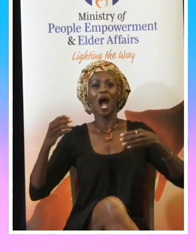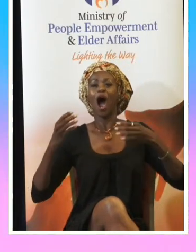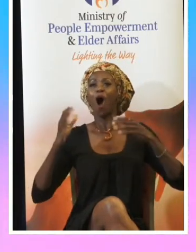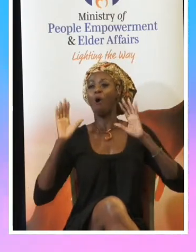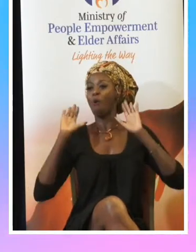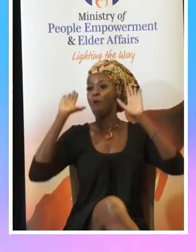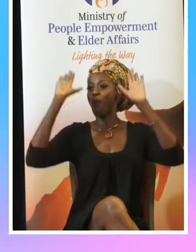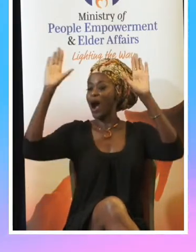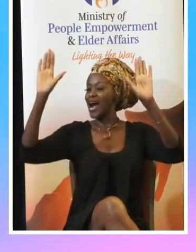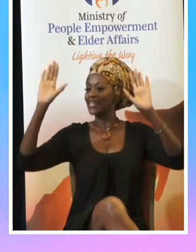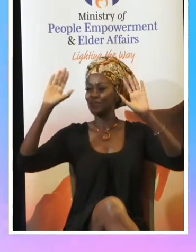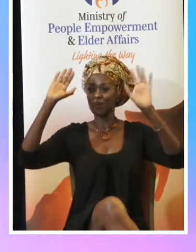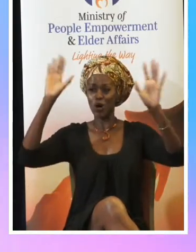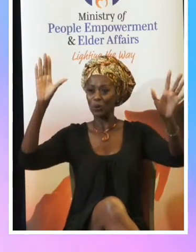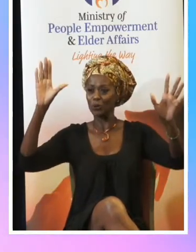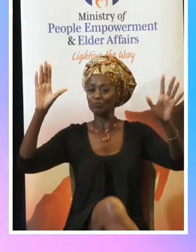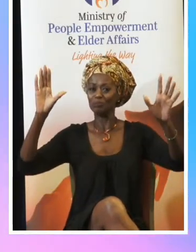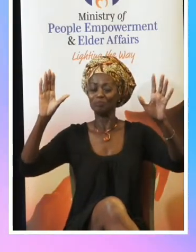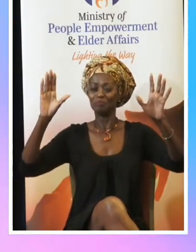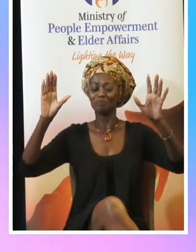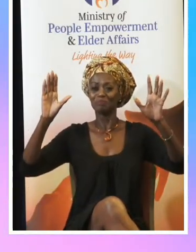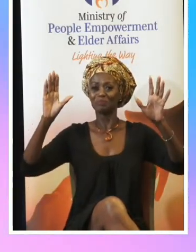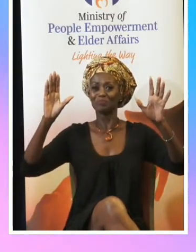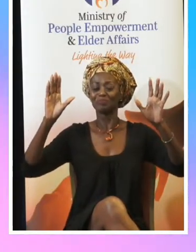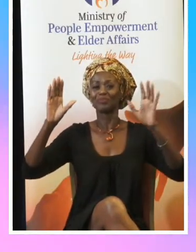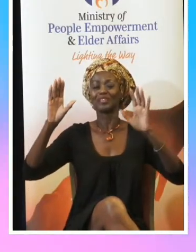we want our Barbados to be.